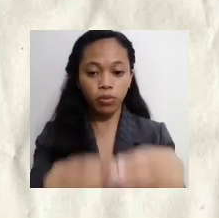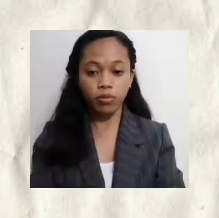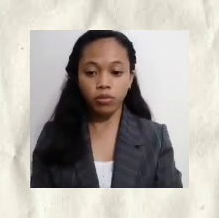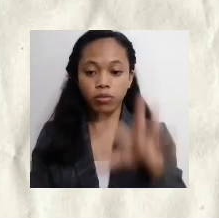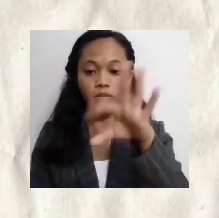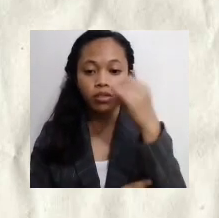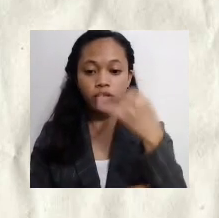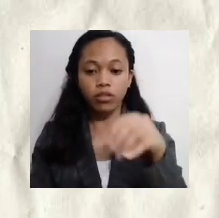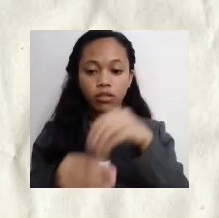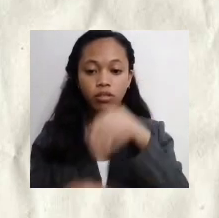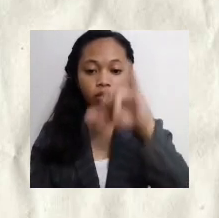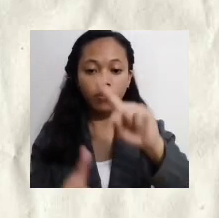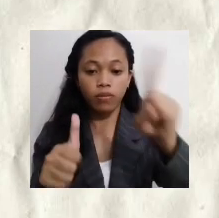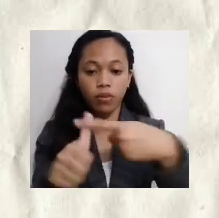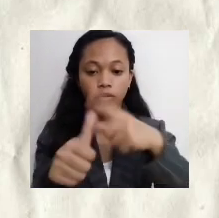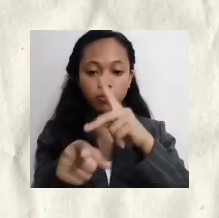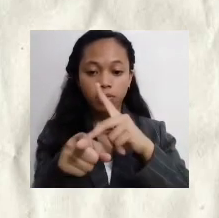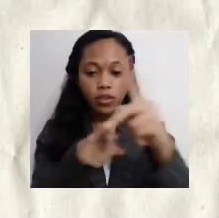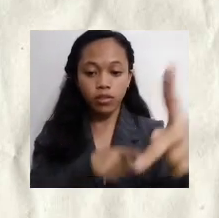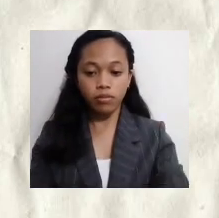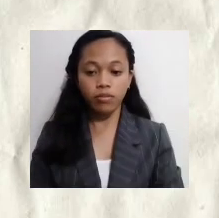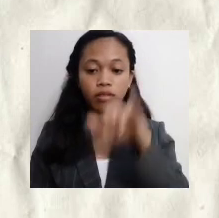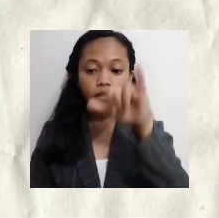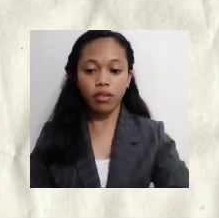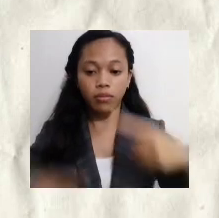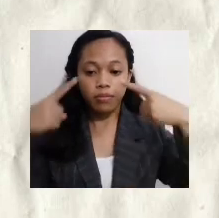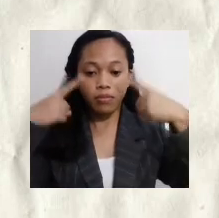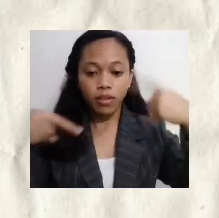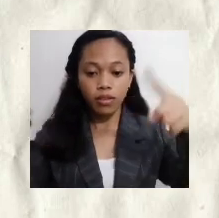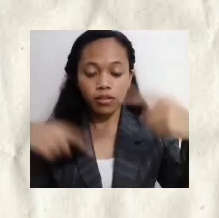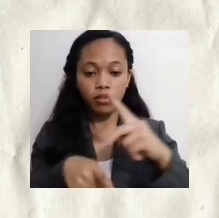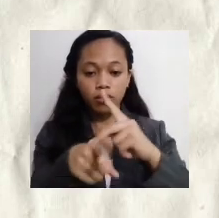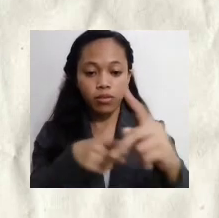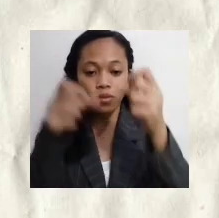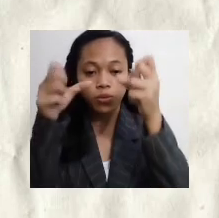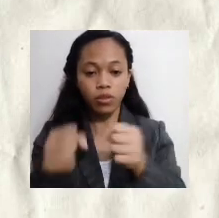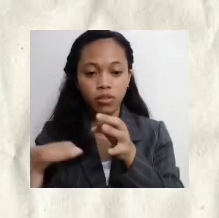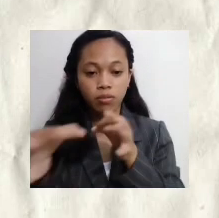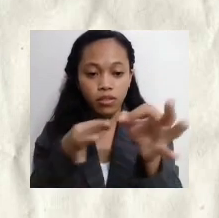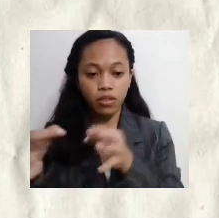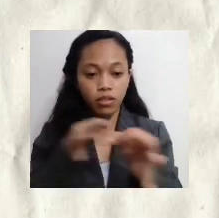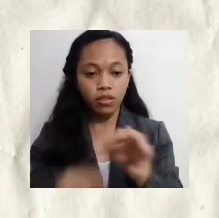previous findings and explain the reason for this. So in this section,